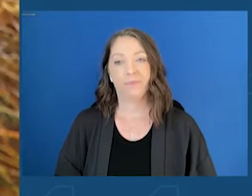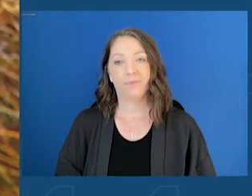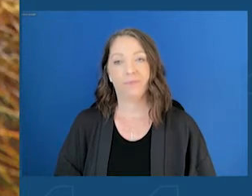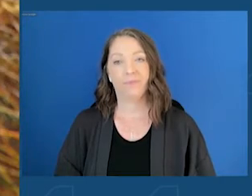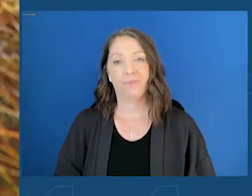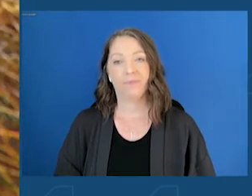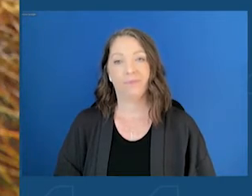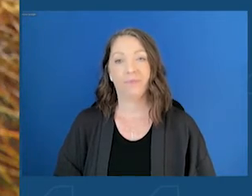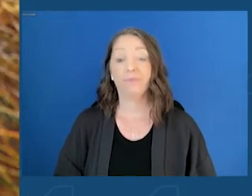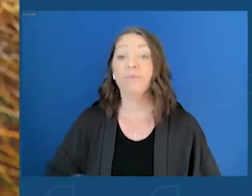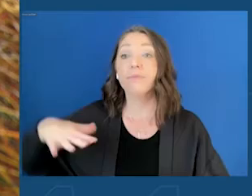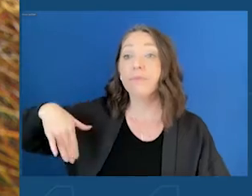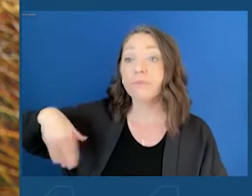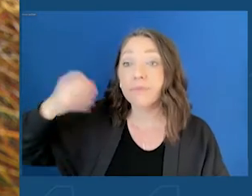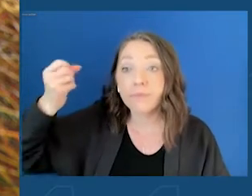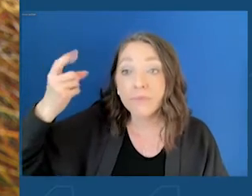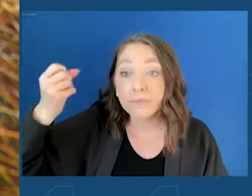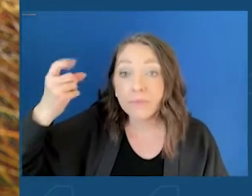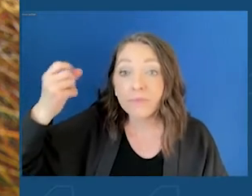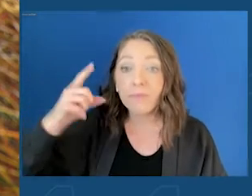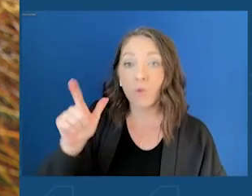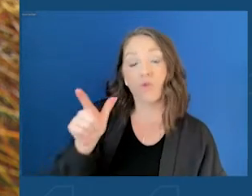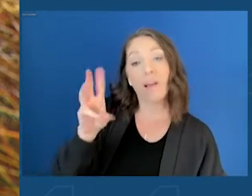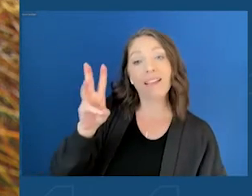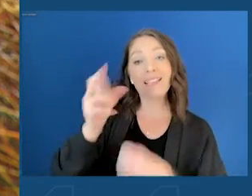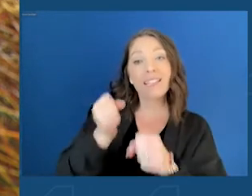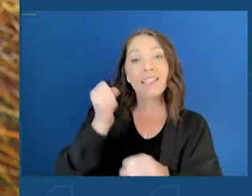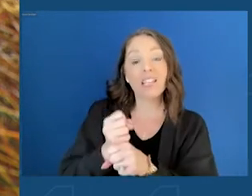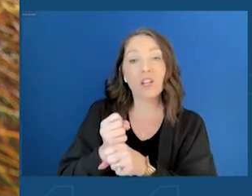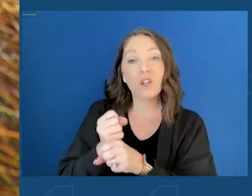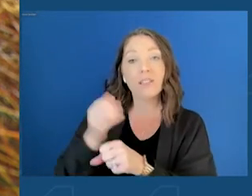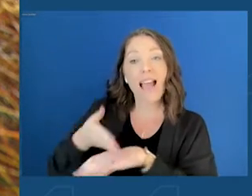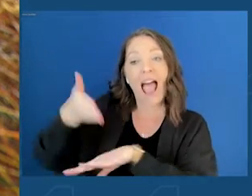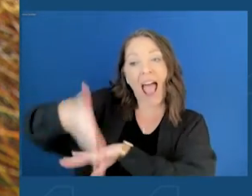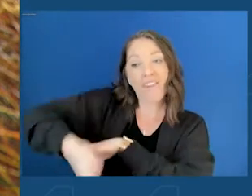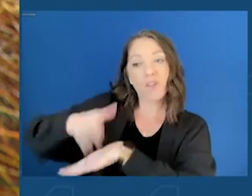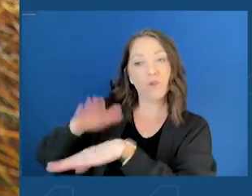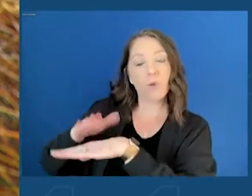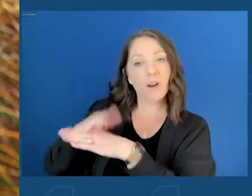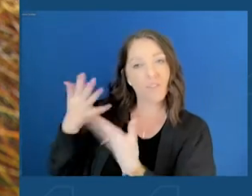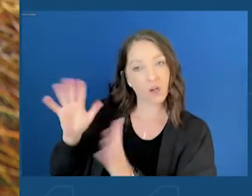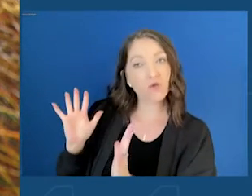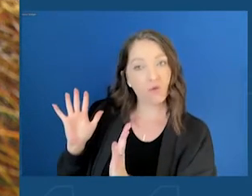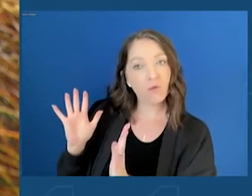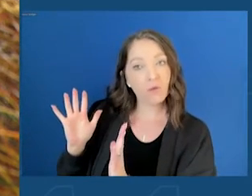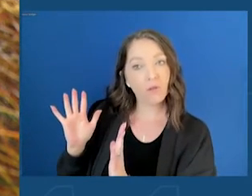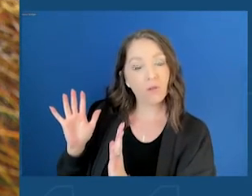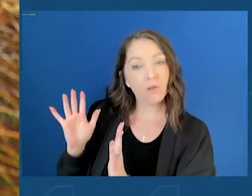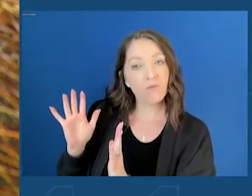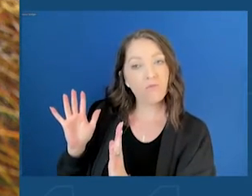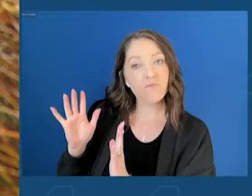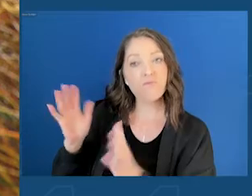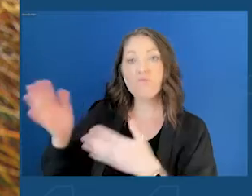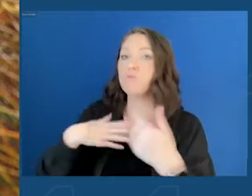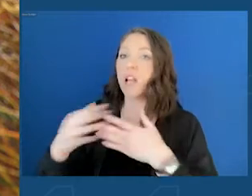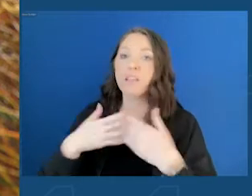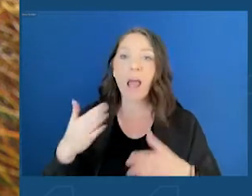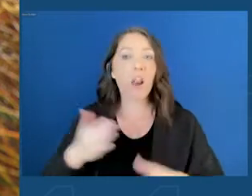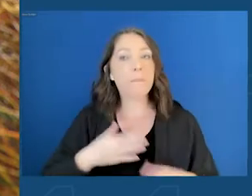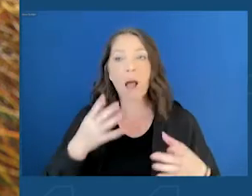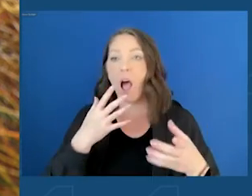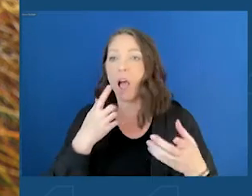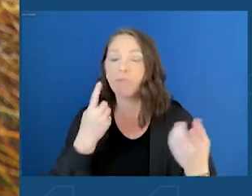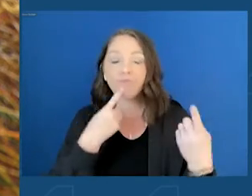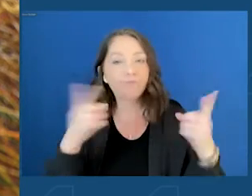Yet, 26 years after successfully completing my sentence, despite all that I have accomplished,